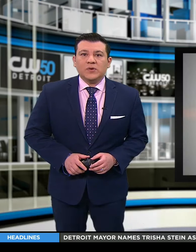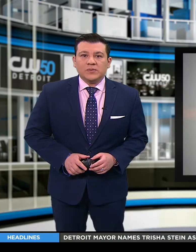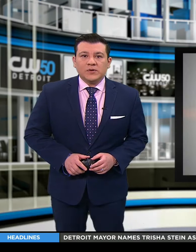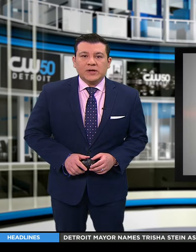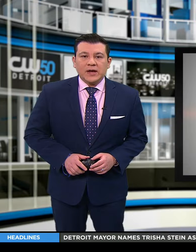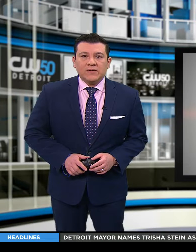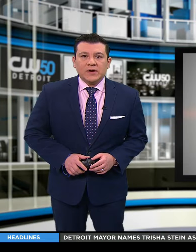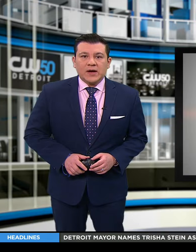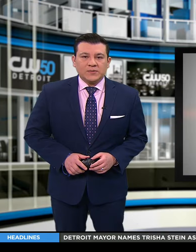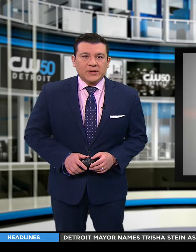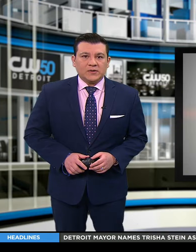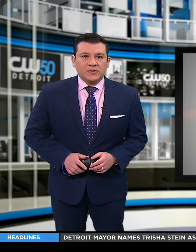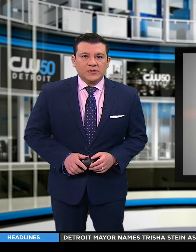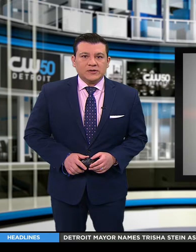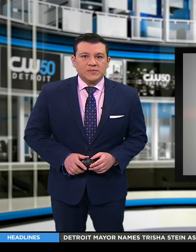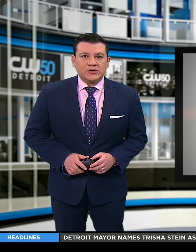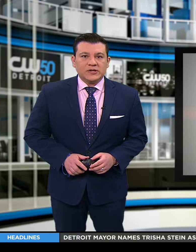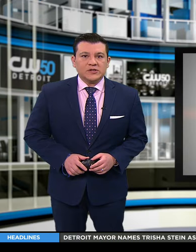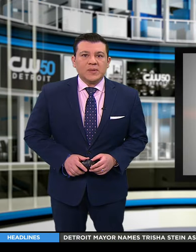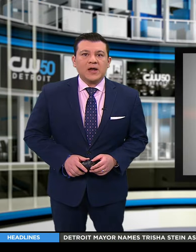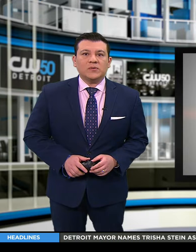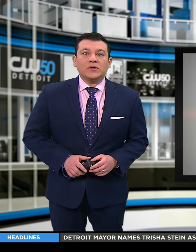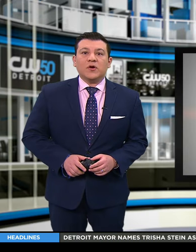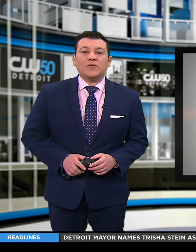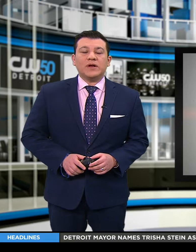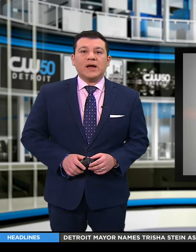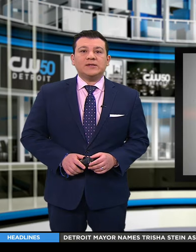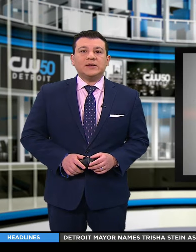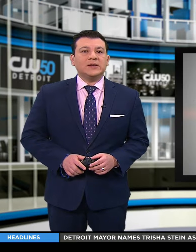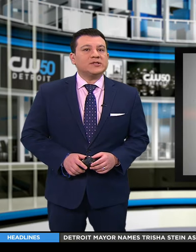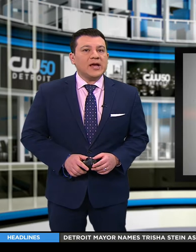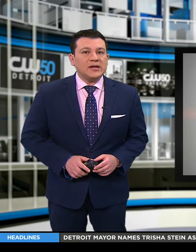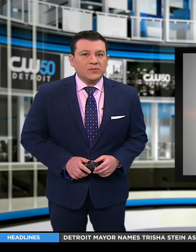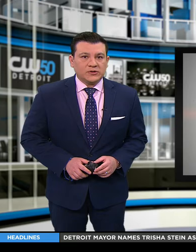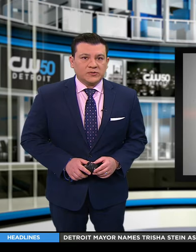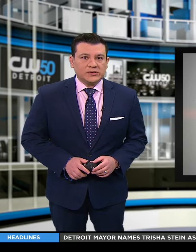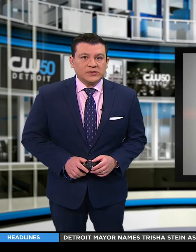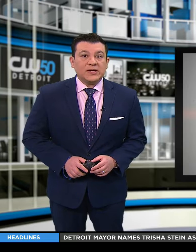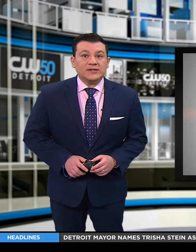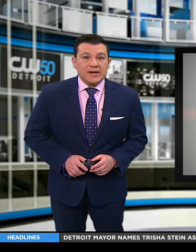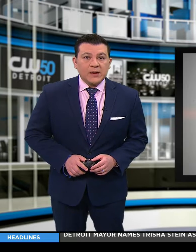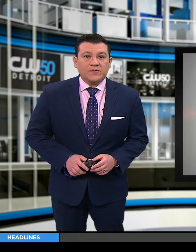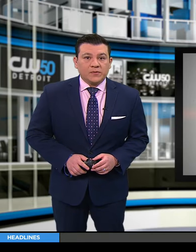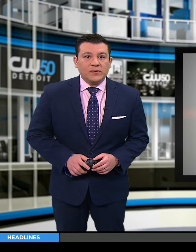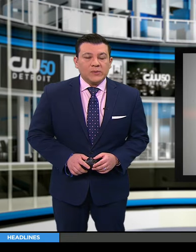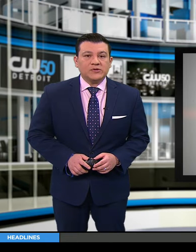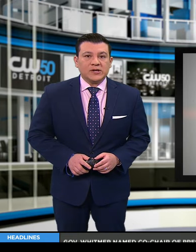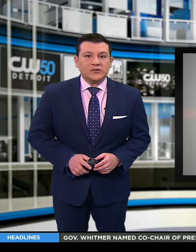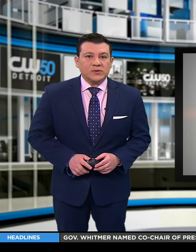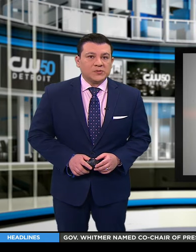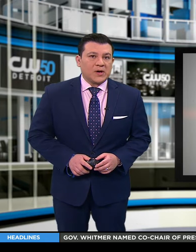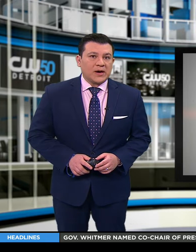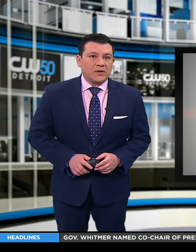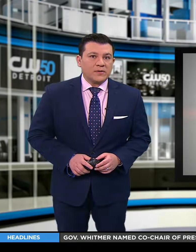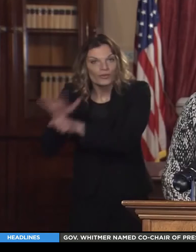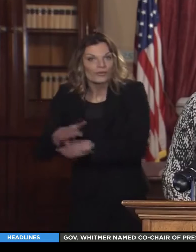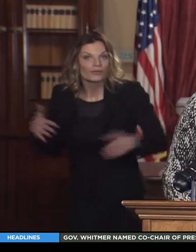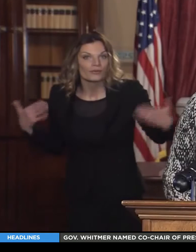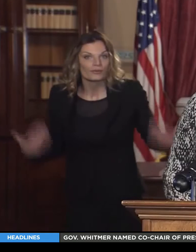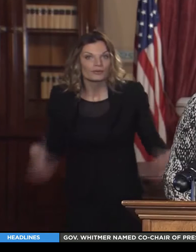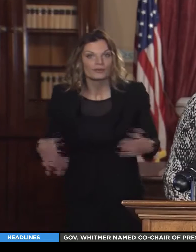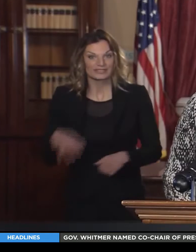Governor Gretchen Whitmer gave an update earlier to Michigan's battle with COVID-19, extending restrictions a day before they were set to